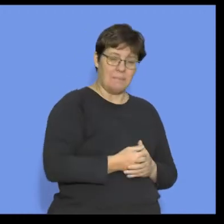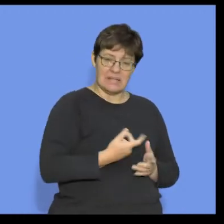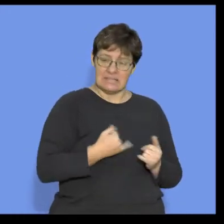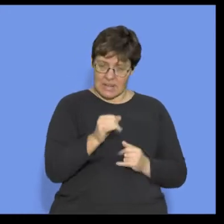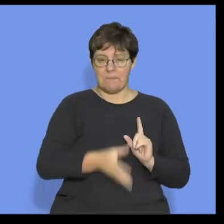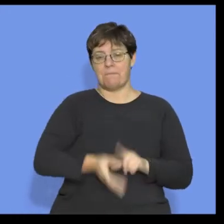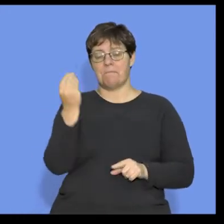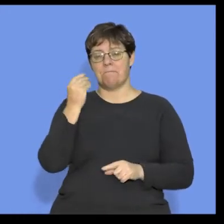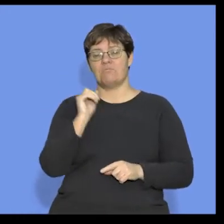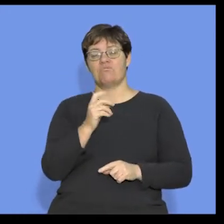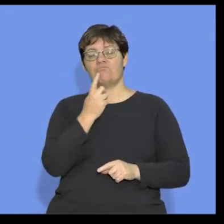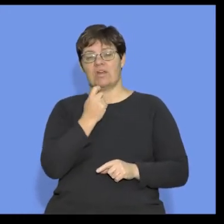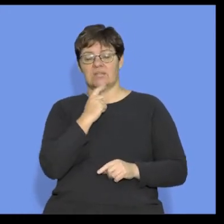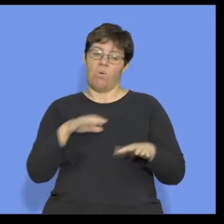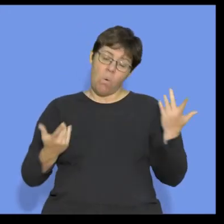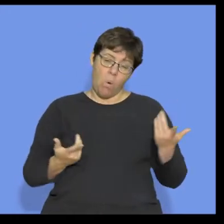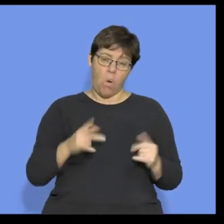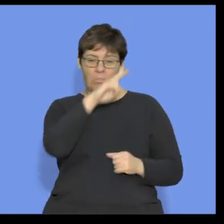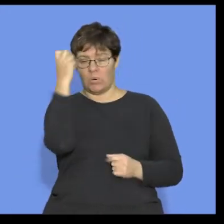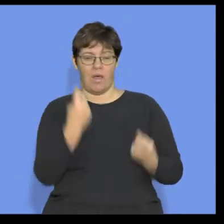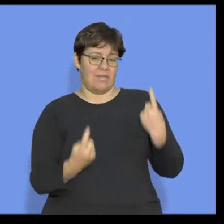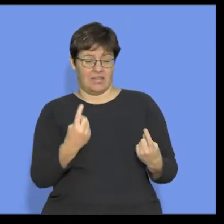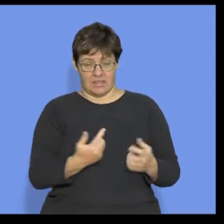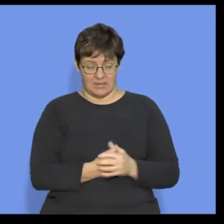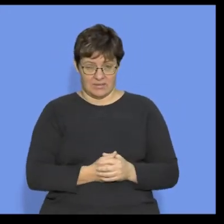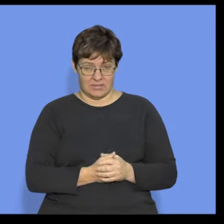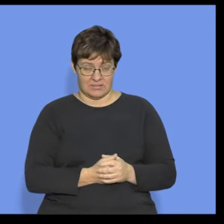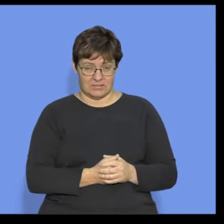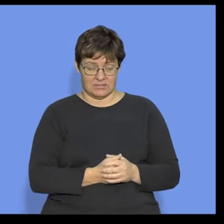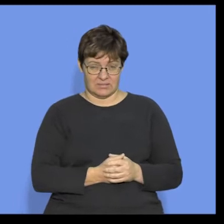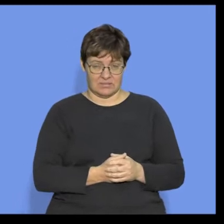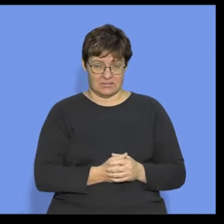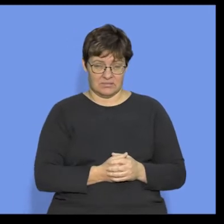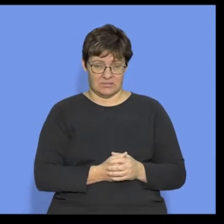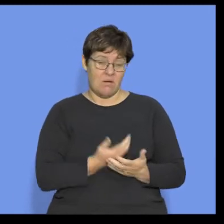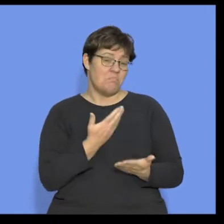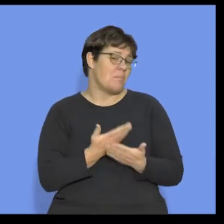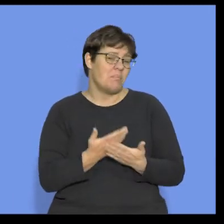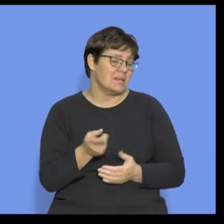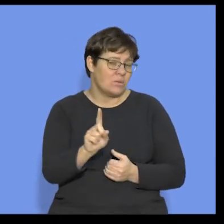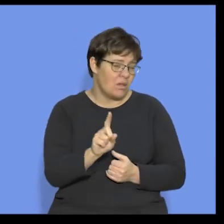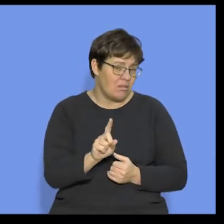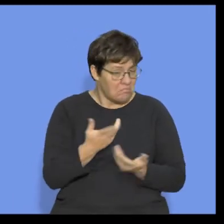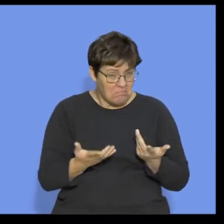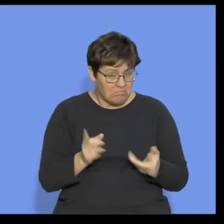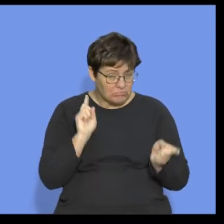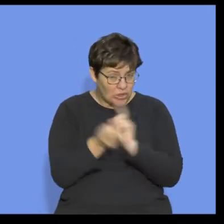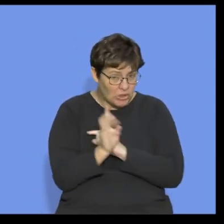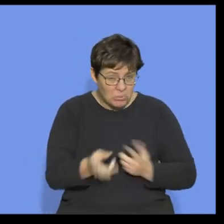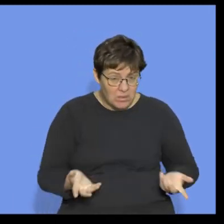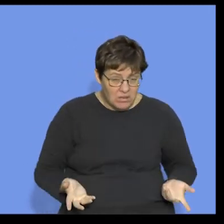I can still get red. Or I can get blue. What about the probabilities? Will the probability